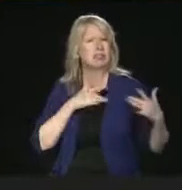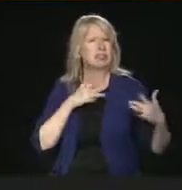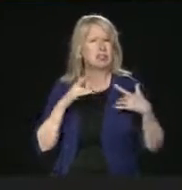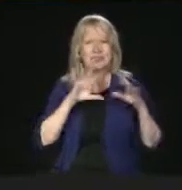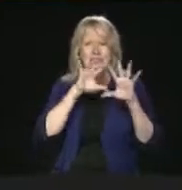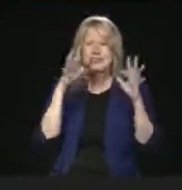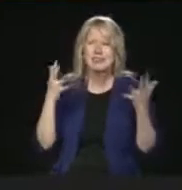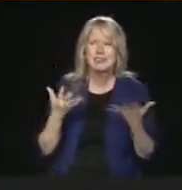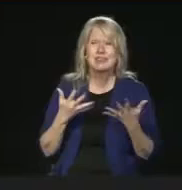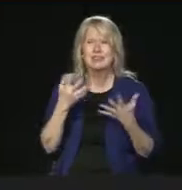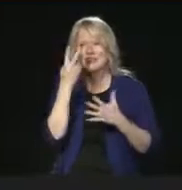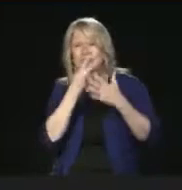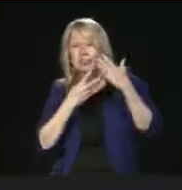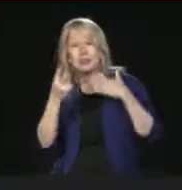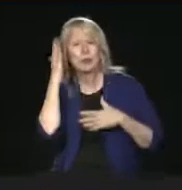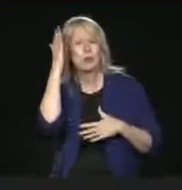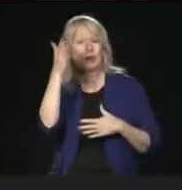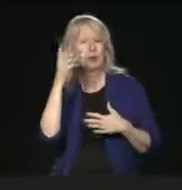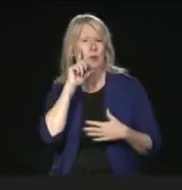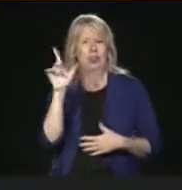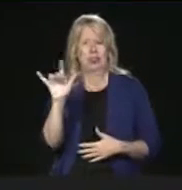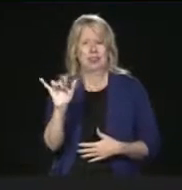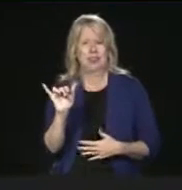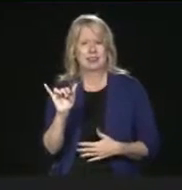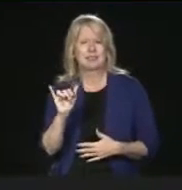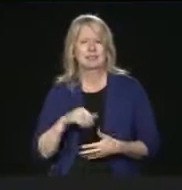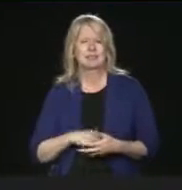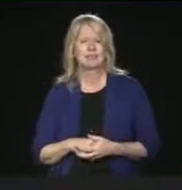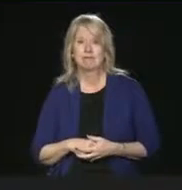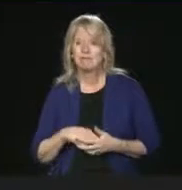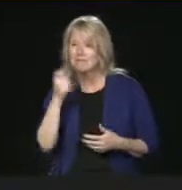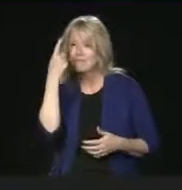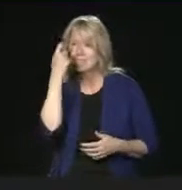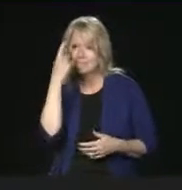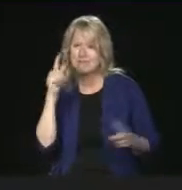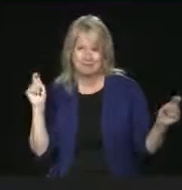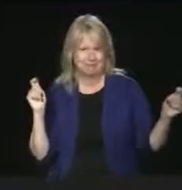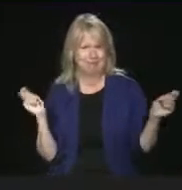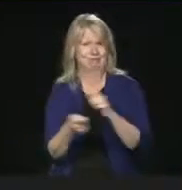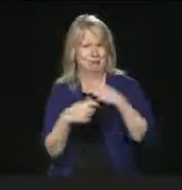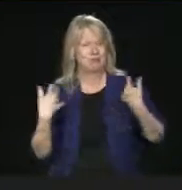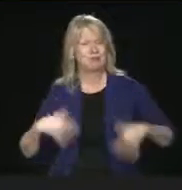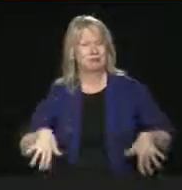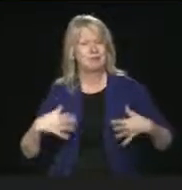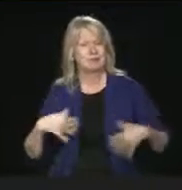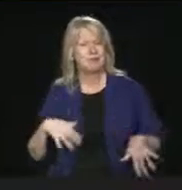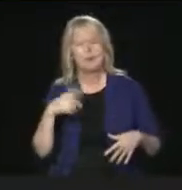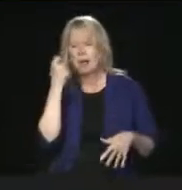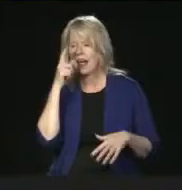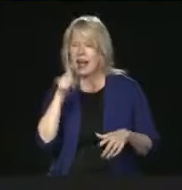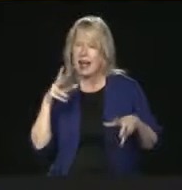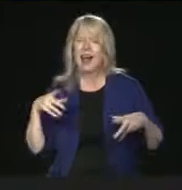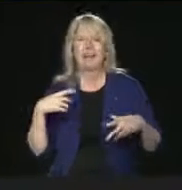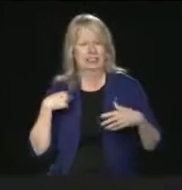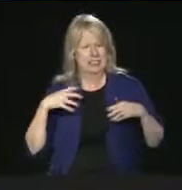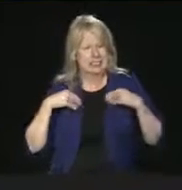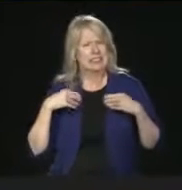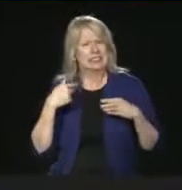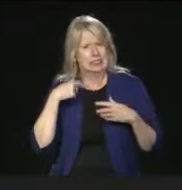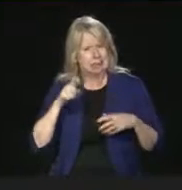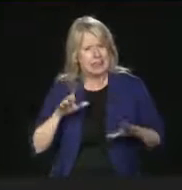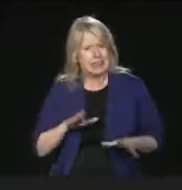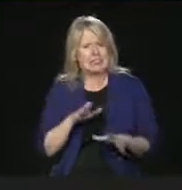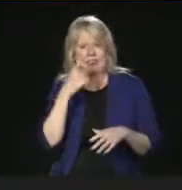their future may hold. I know this is a big change, but we have to do this not just for ourselves, but for